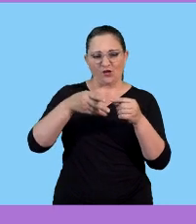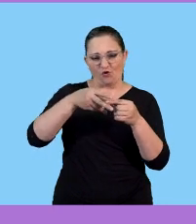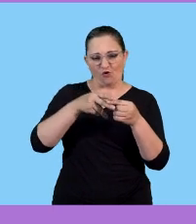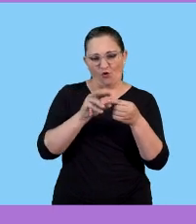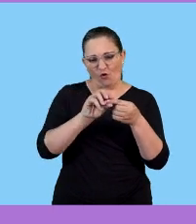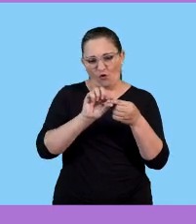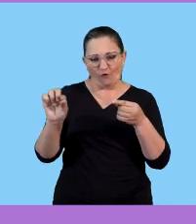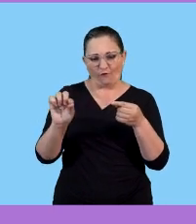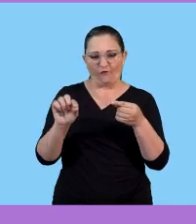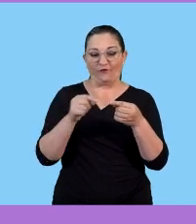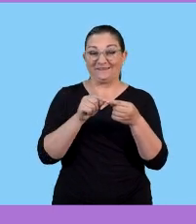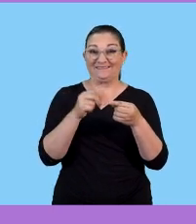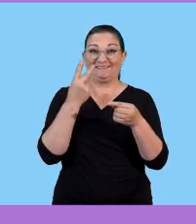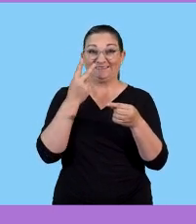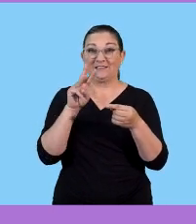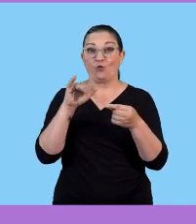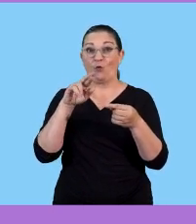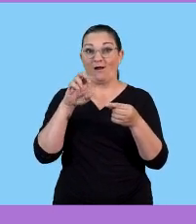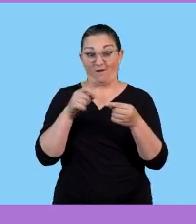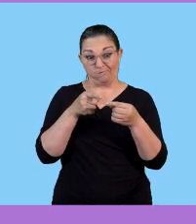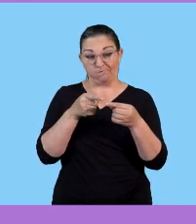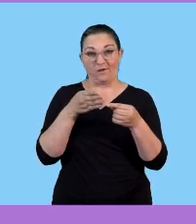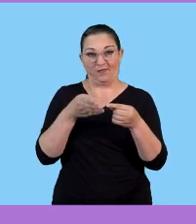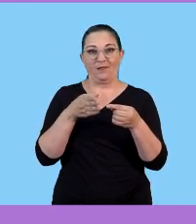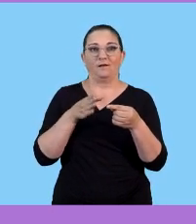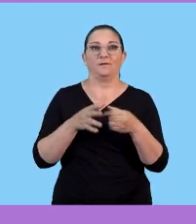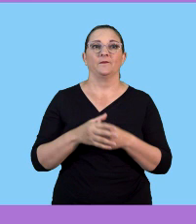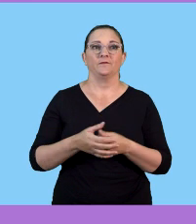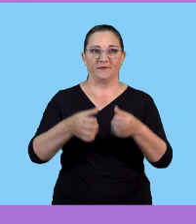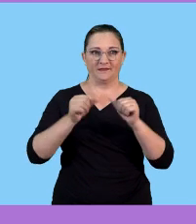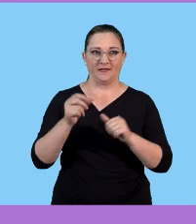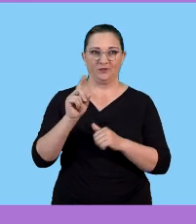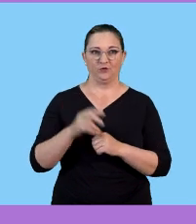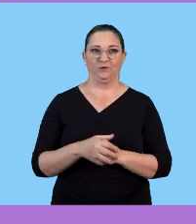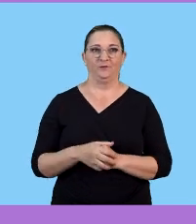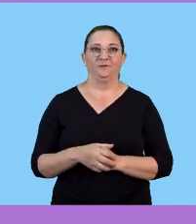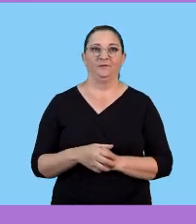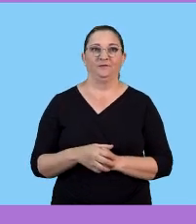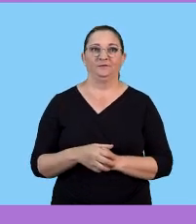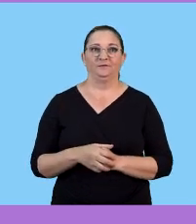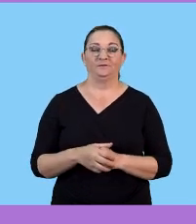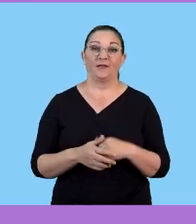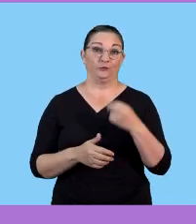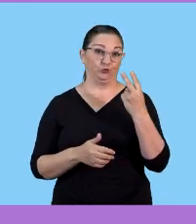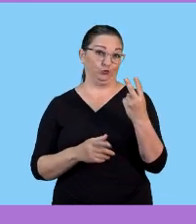get those ends. Nice. All right, let's look what's next. All right, so step 2, right up top